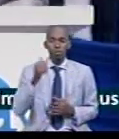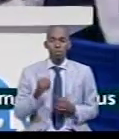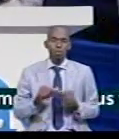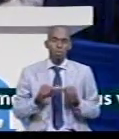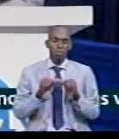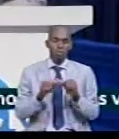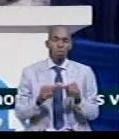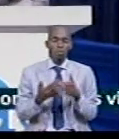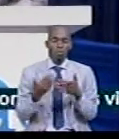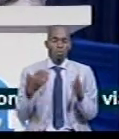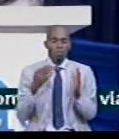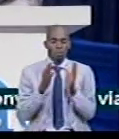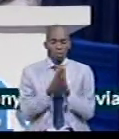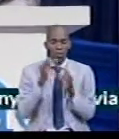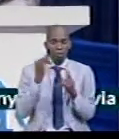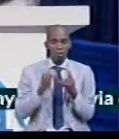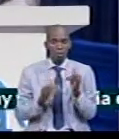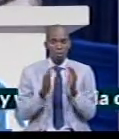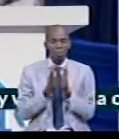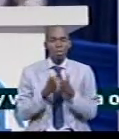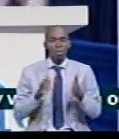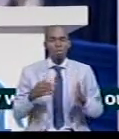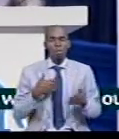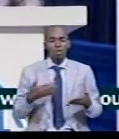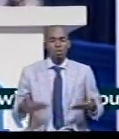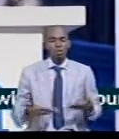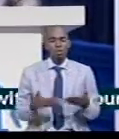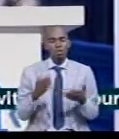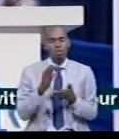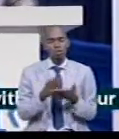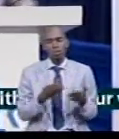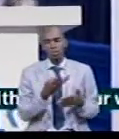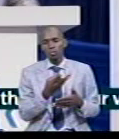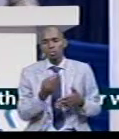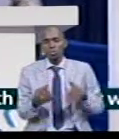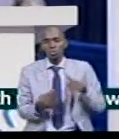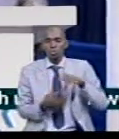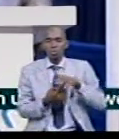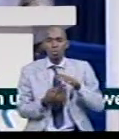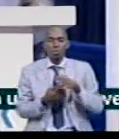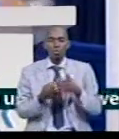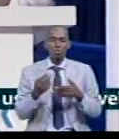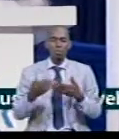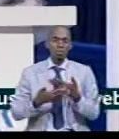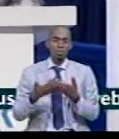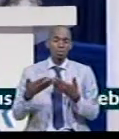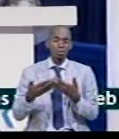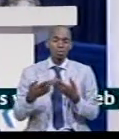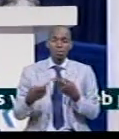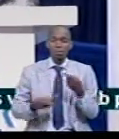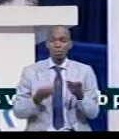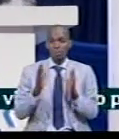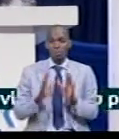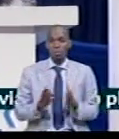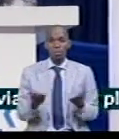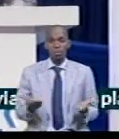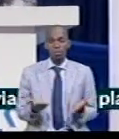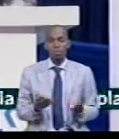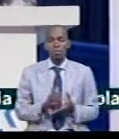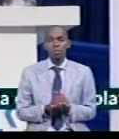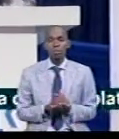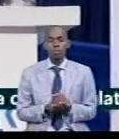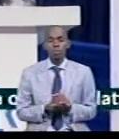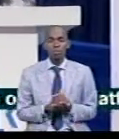prayer, let him introduce some few dignitaries that came. Godwin Tito